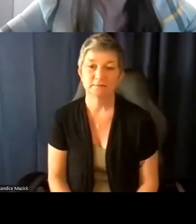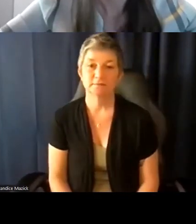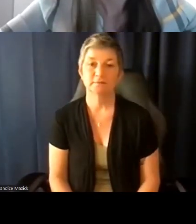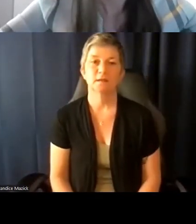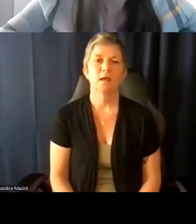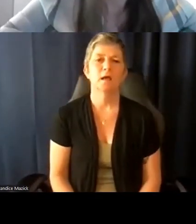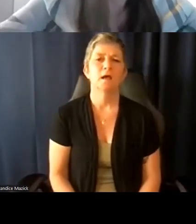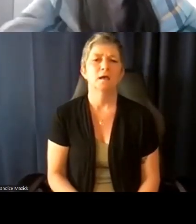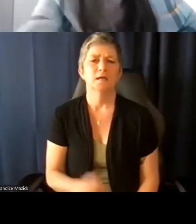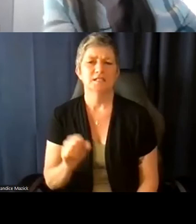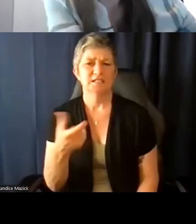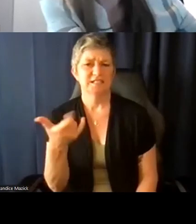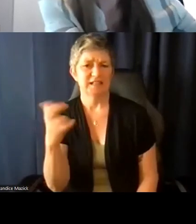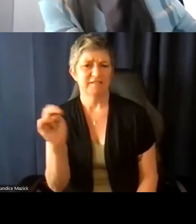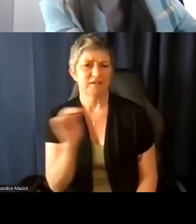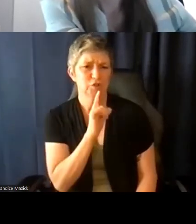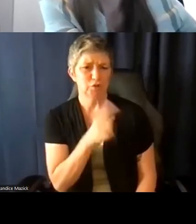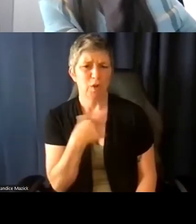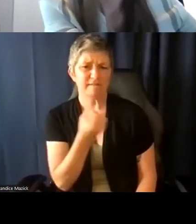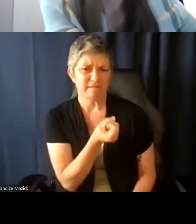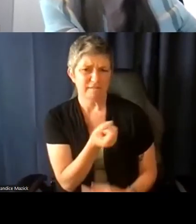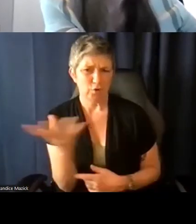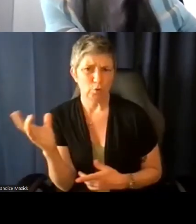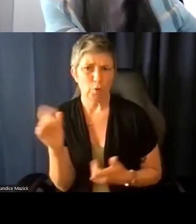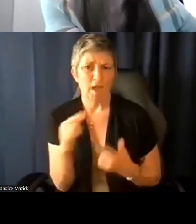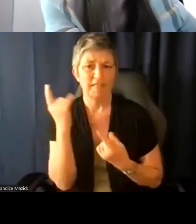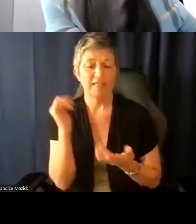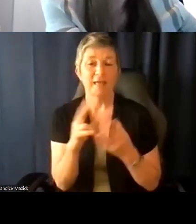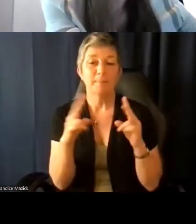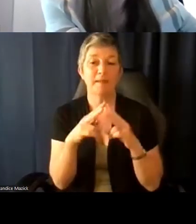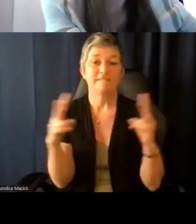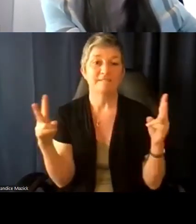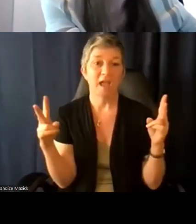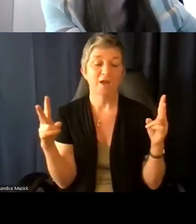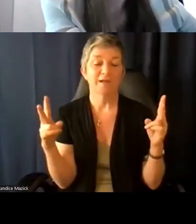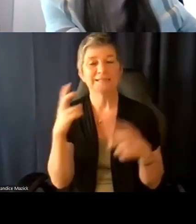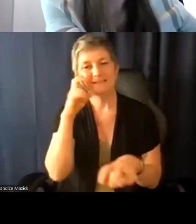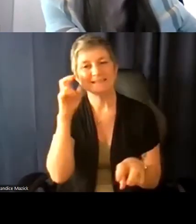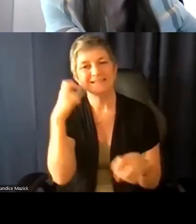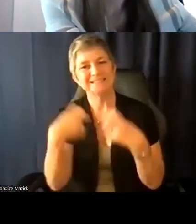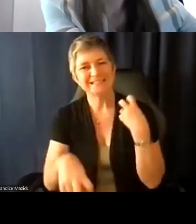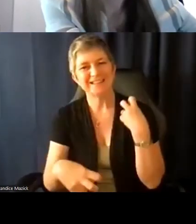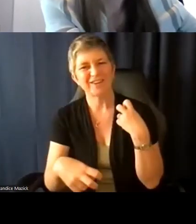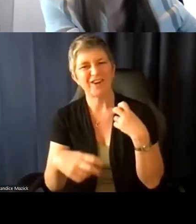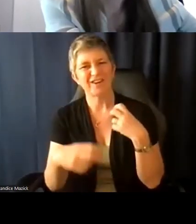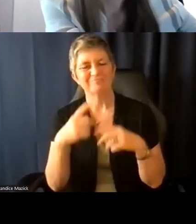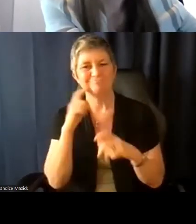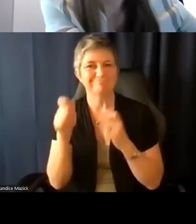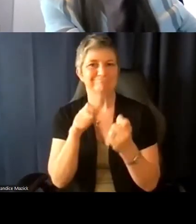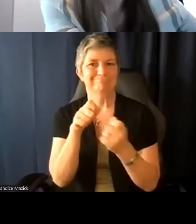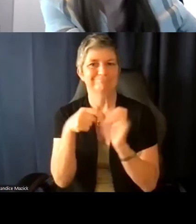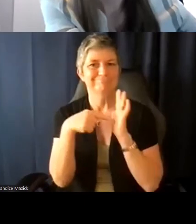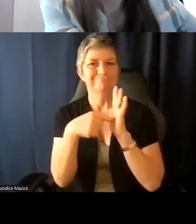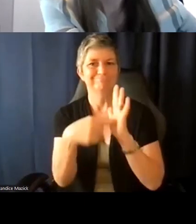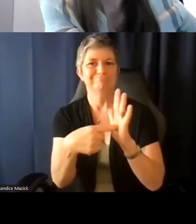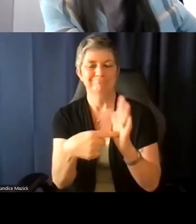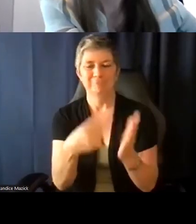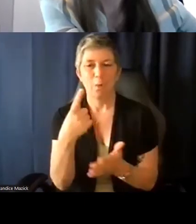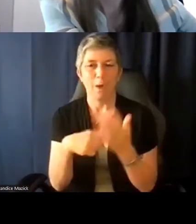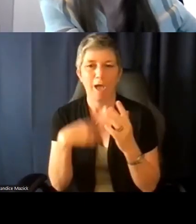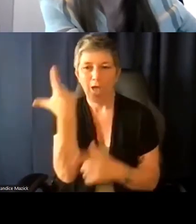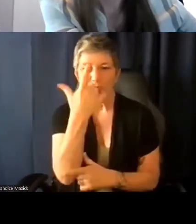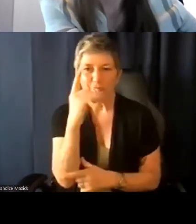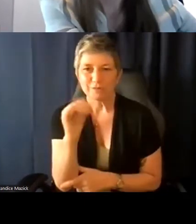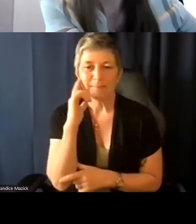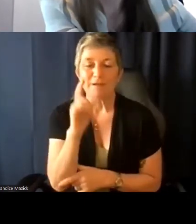Sure, yeah, just a few. I think that it's gonna be it's difficult to give like an exact sort of like example of what it looks like because it